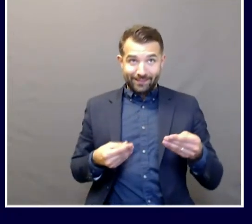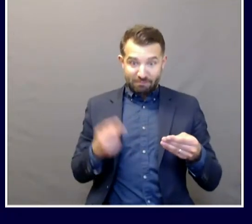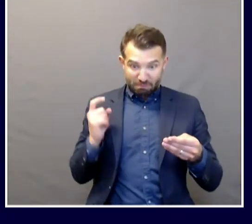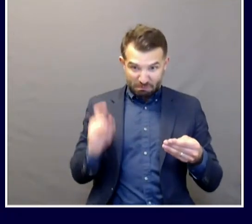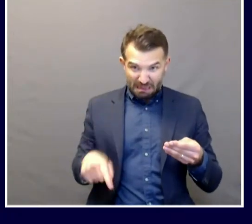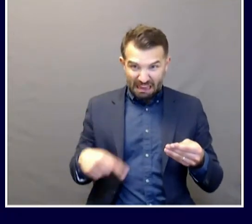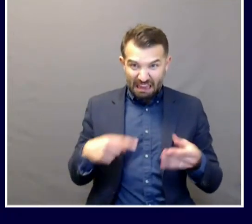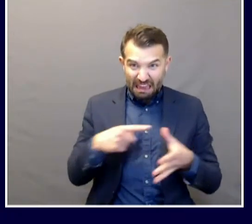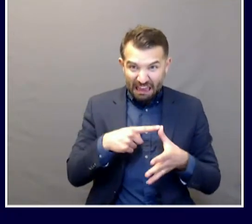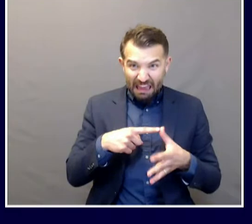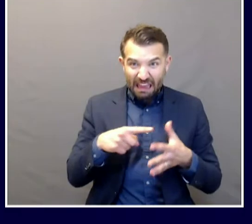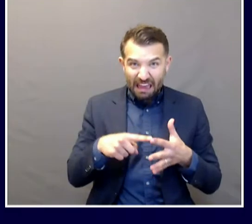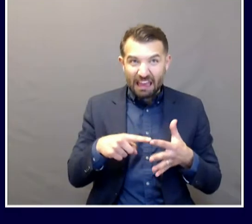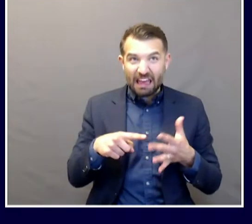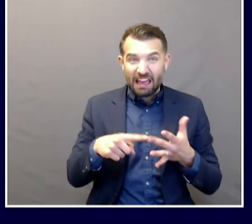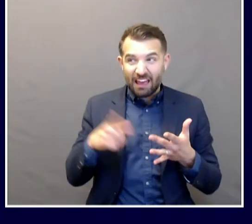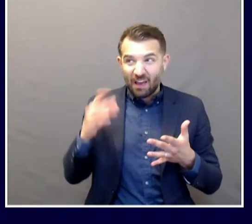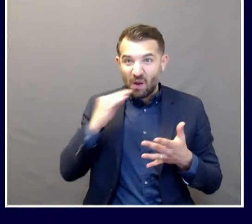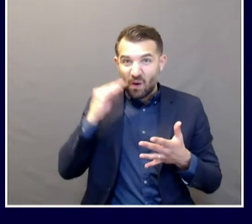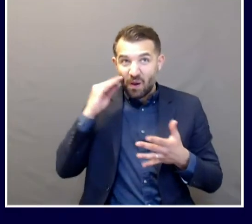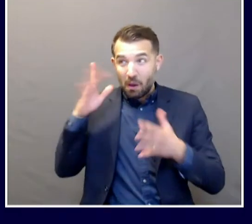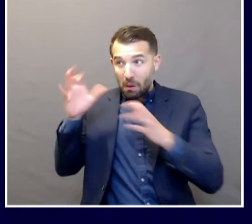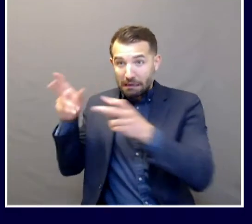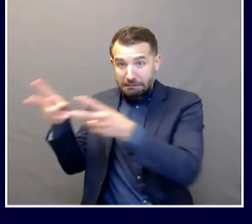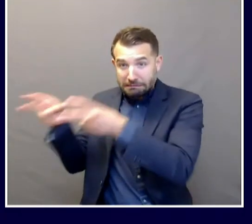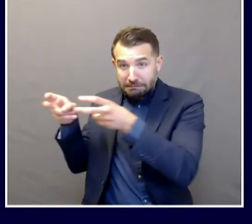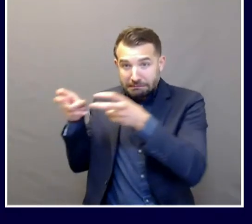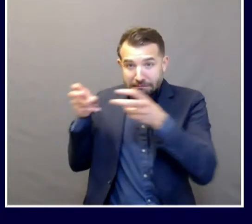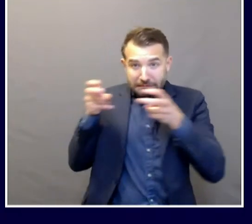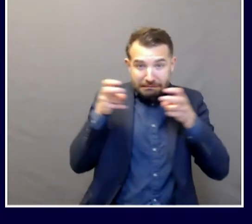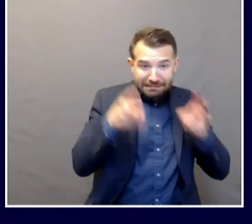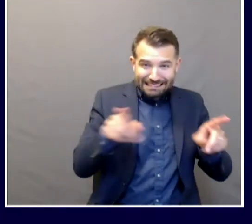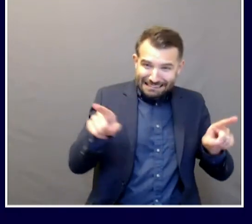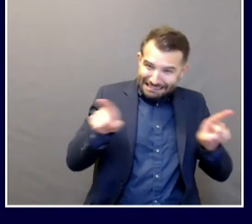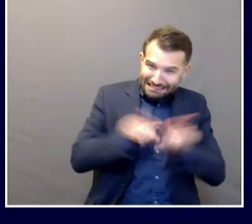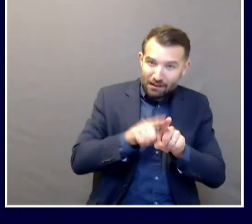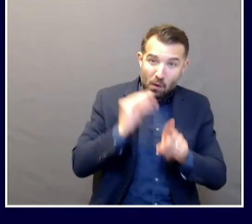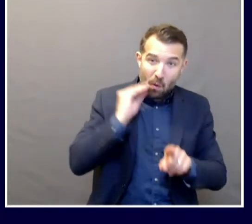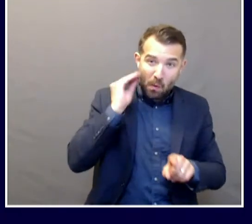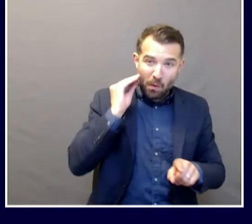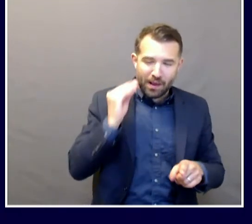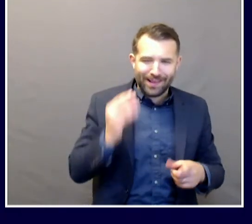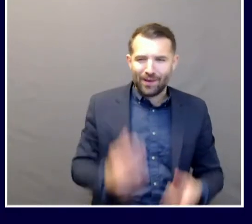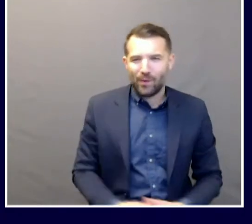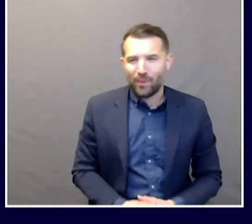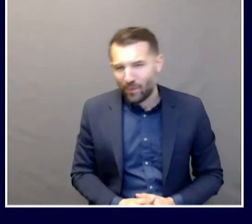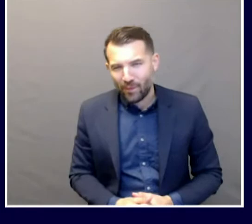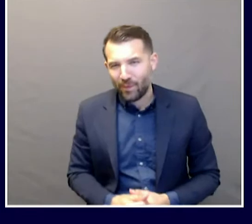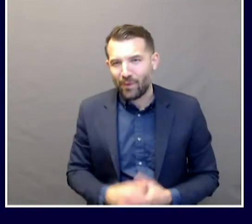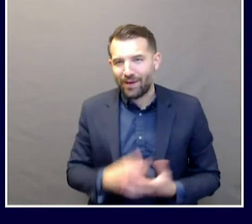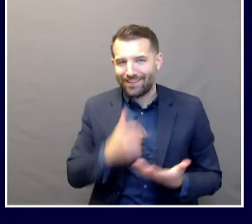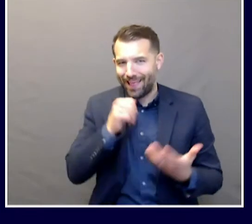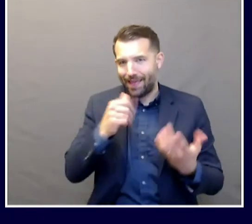to go home and replicate that. And that is some of my concern with the dialogue and discussions I've been